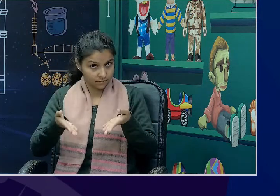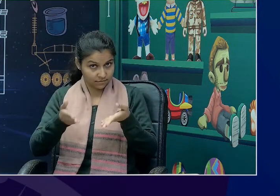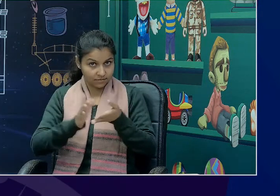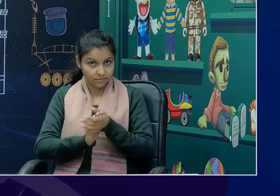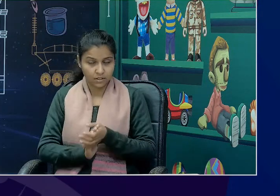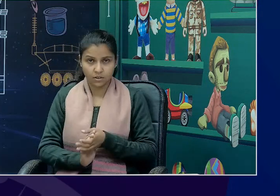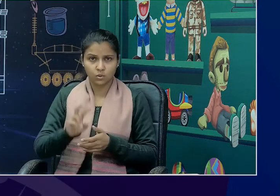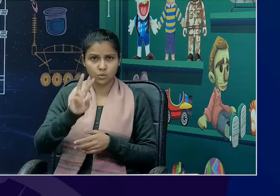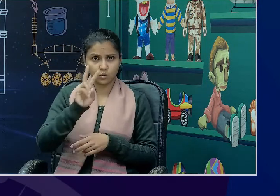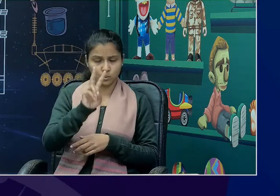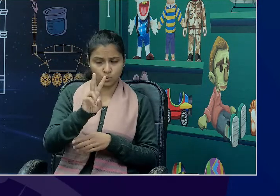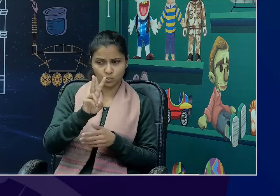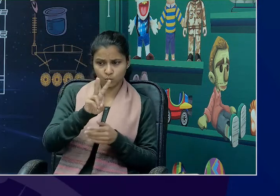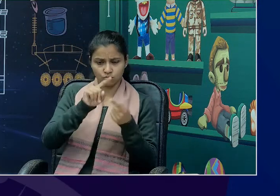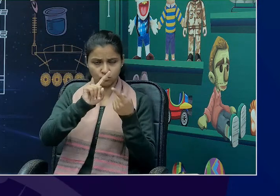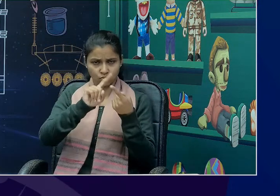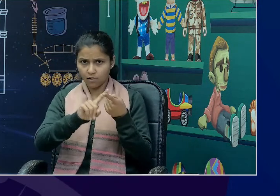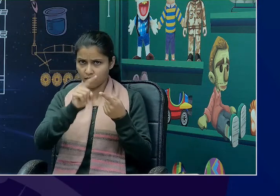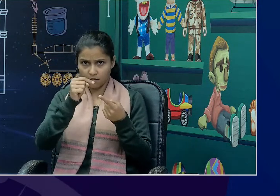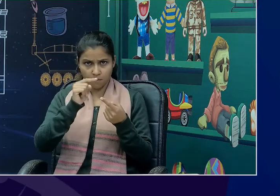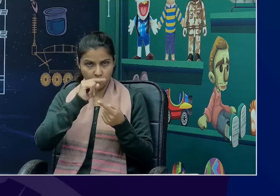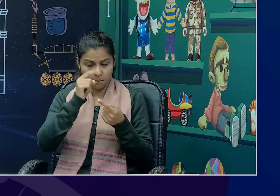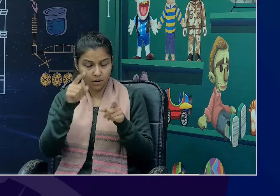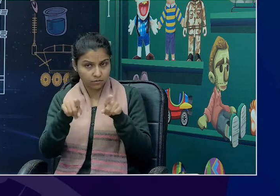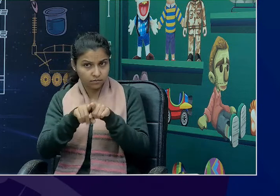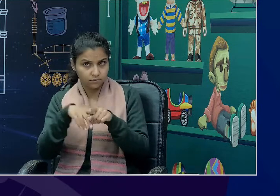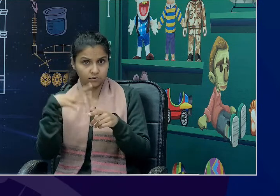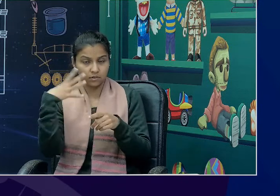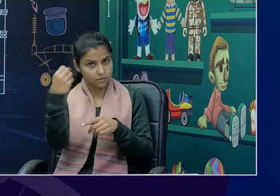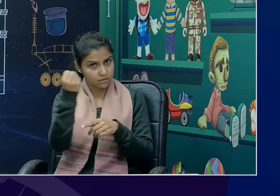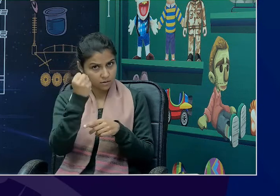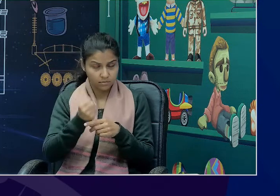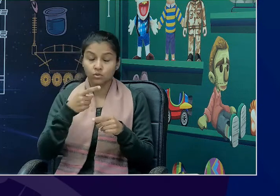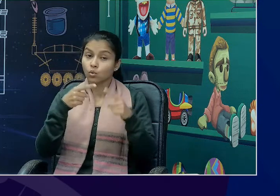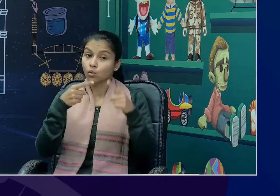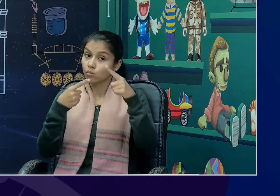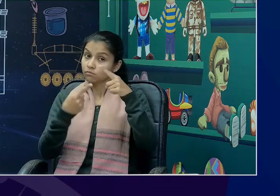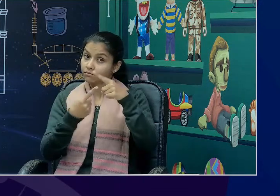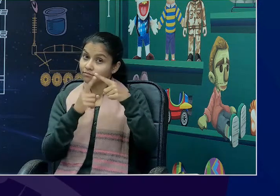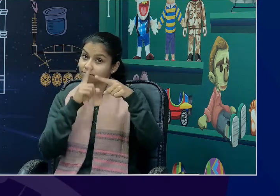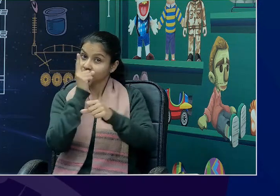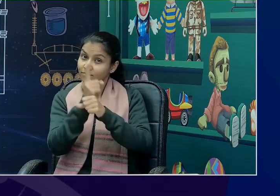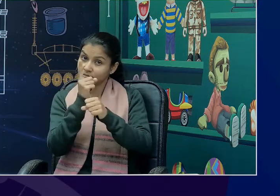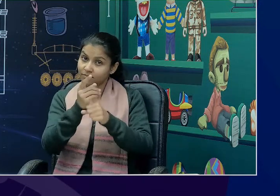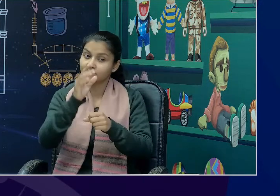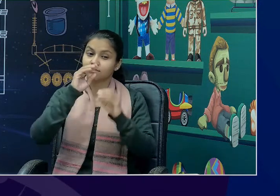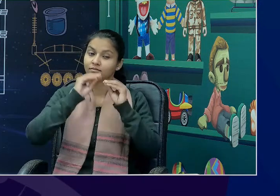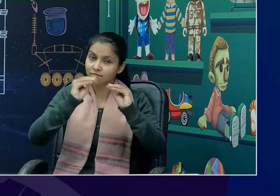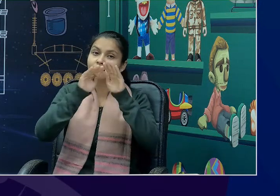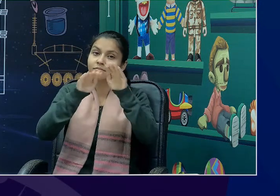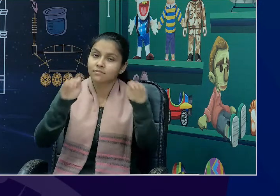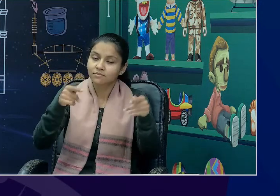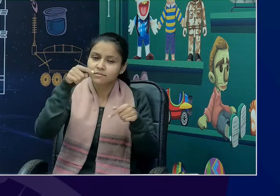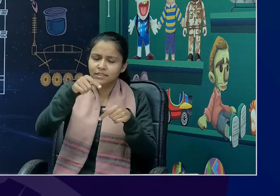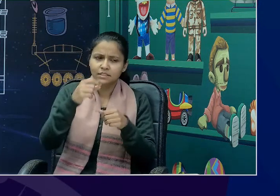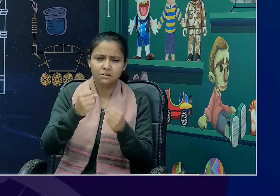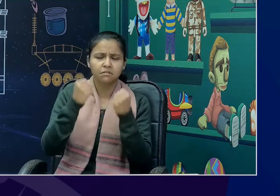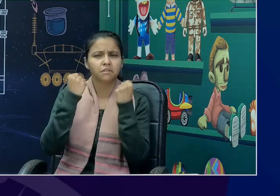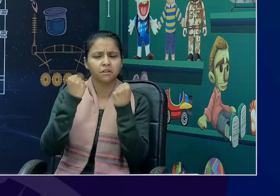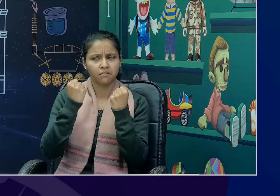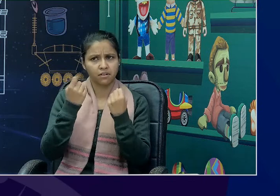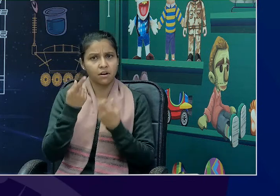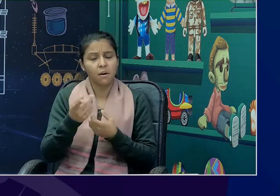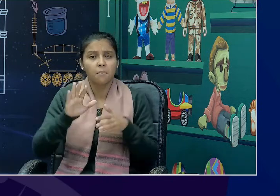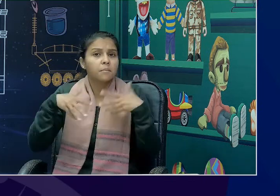too arrogant, too proud of our achievements. So to teach this thing to the student becomes a little difficult,